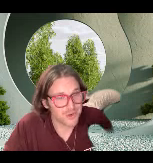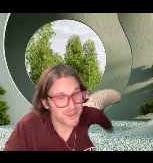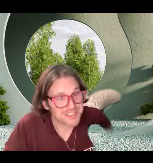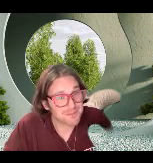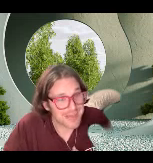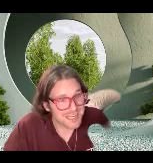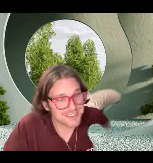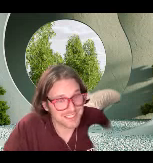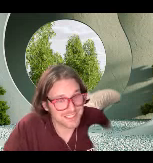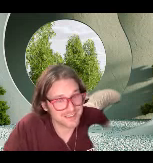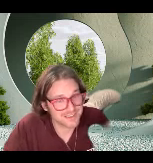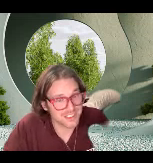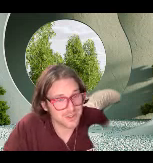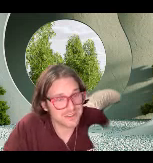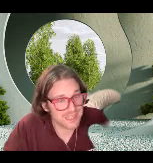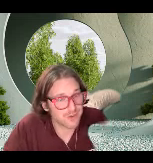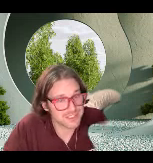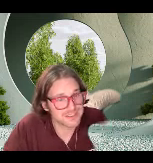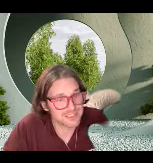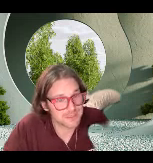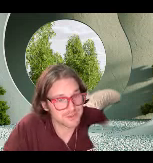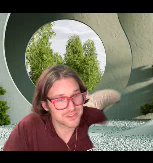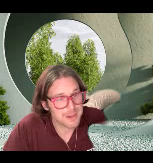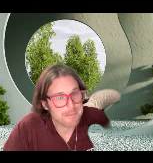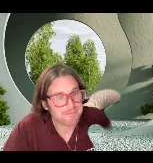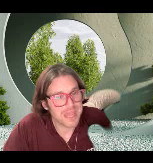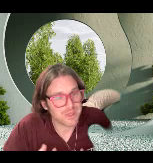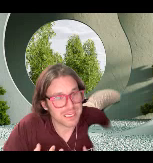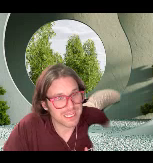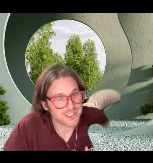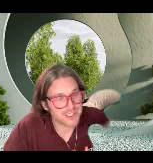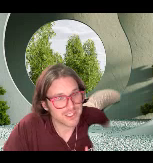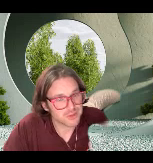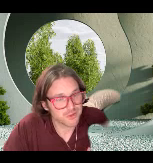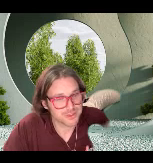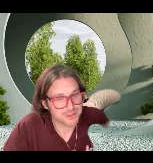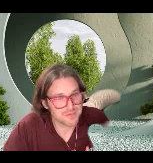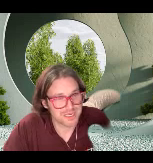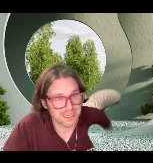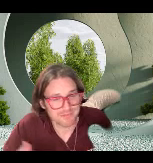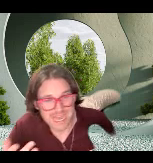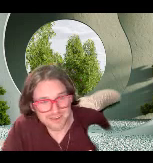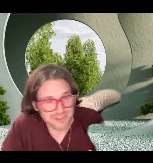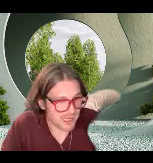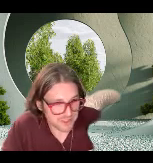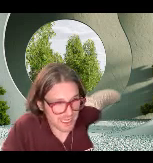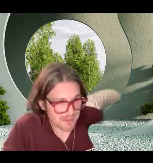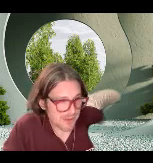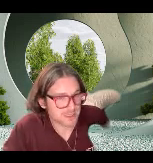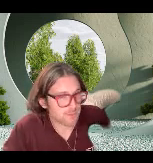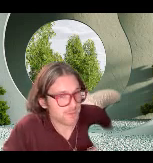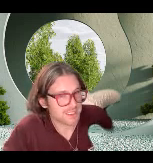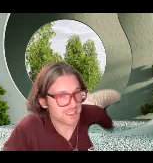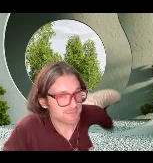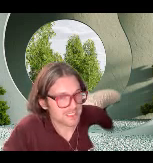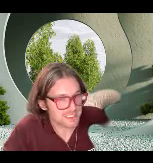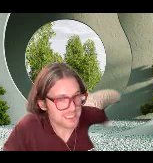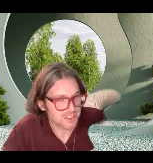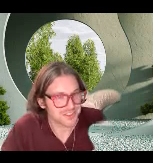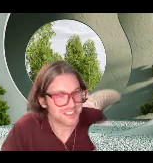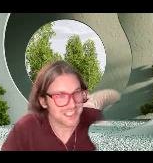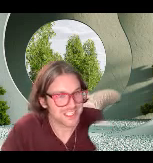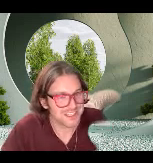dialects. We're addressing biases in the use of language and symbols, and we can illustrate through multiple media. Kind of just like I was talking about multiple